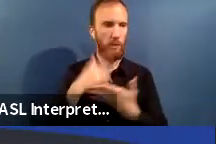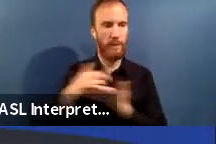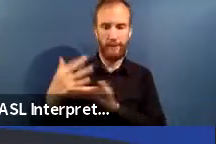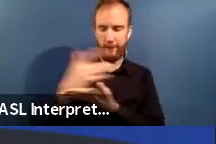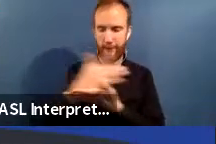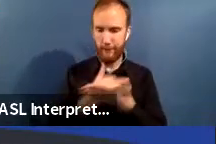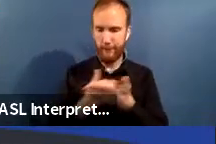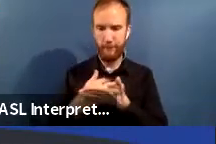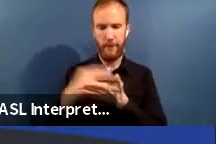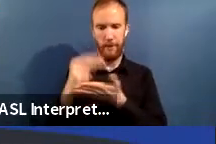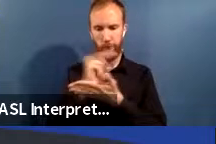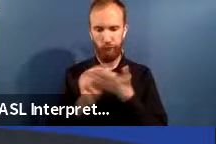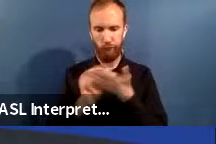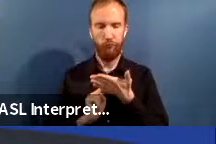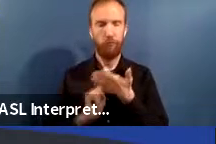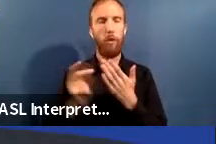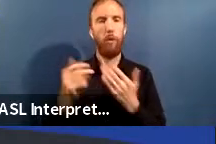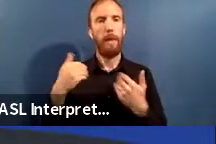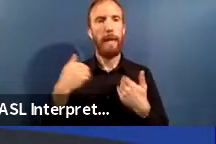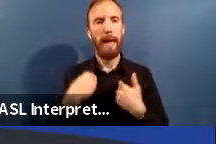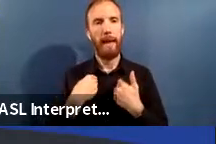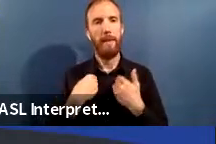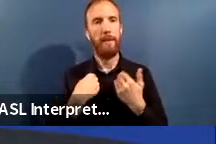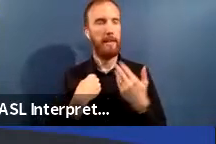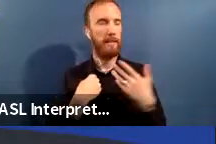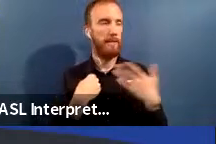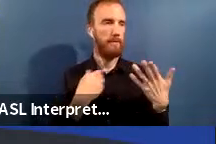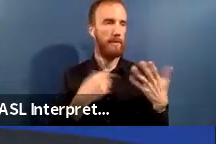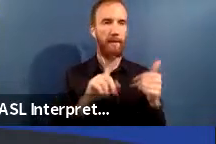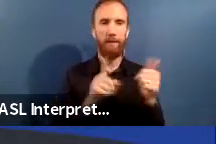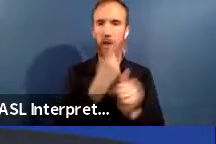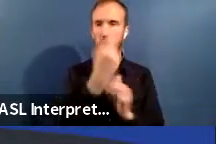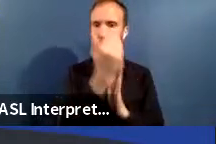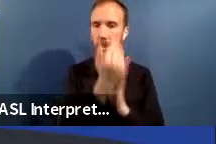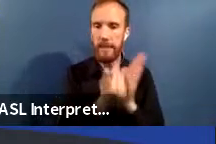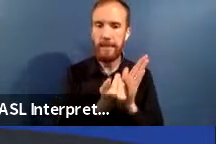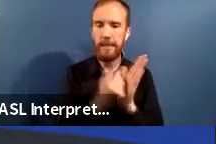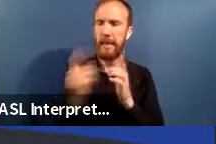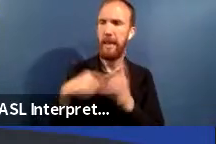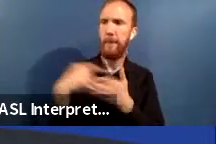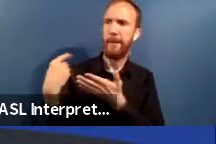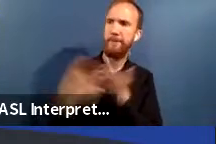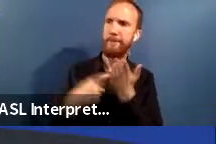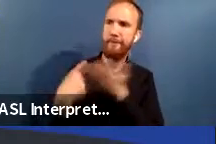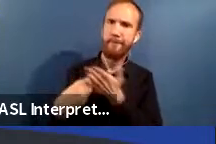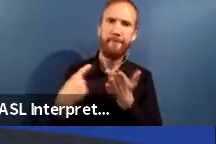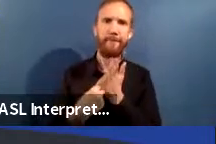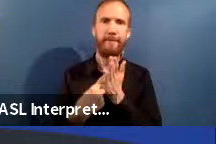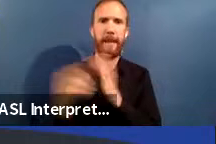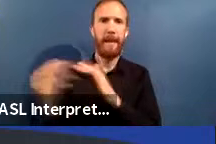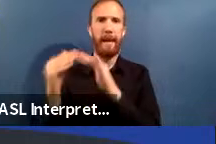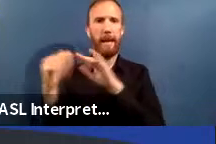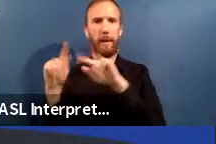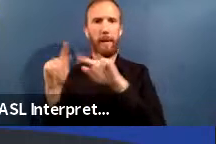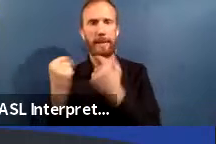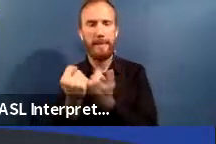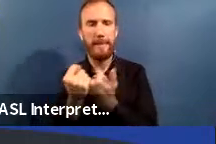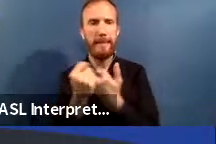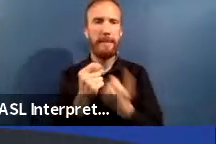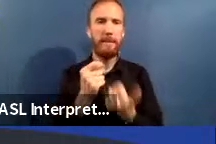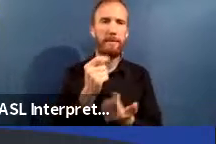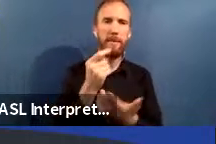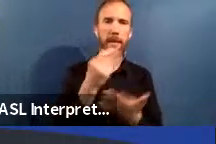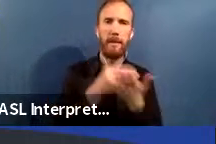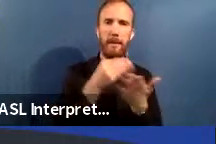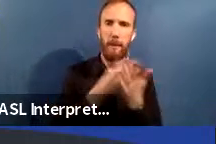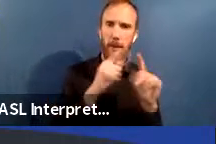list. We have conversations as teams, equity team, capital team, facilities, and whoever else needs to be involved